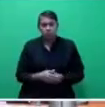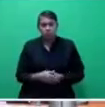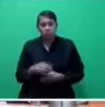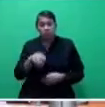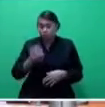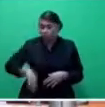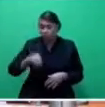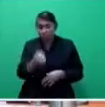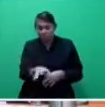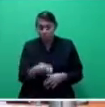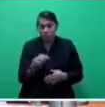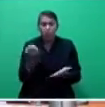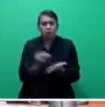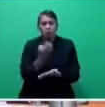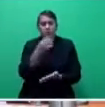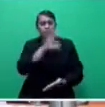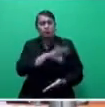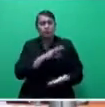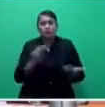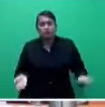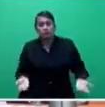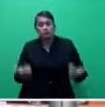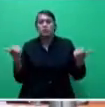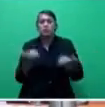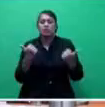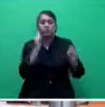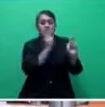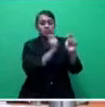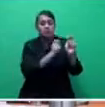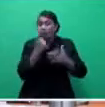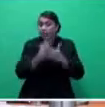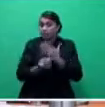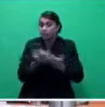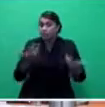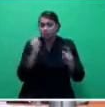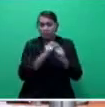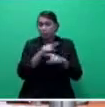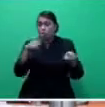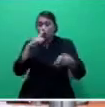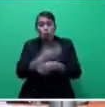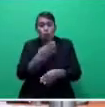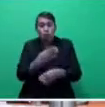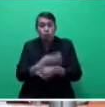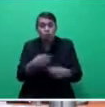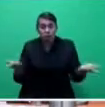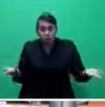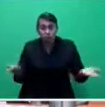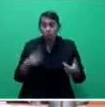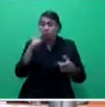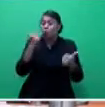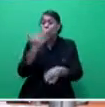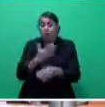self-fulfilling. If they do that, there's a lot more construction going on, then obviously a lot more people will have jobs. If a lot more people have jobs, they'll go out and spend more